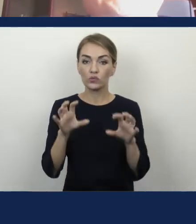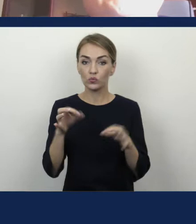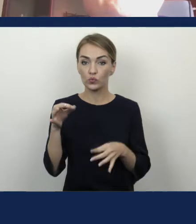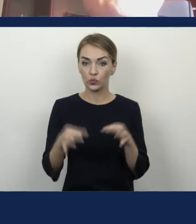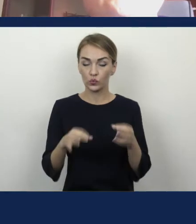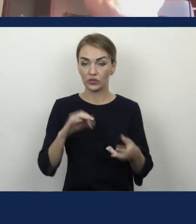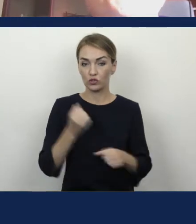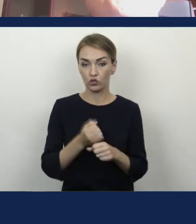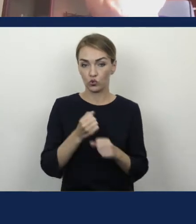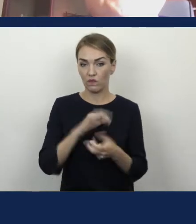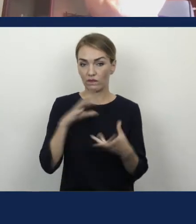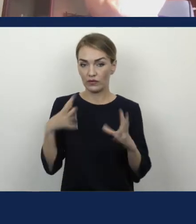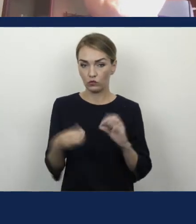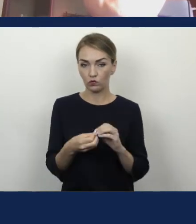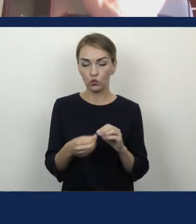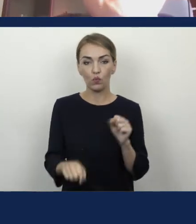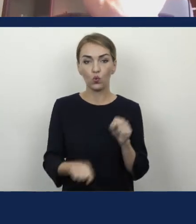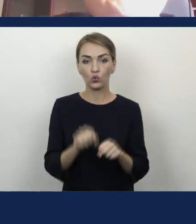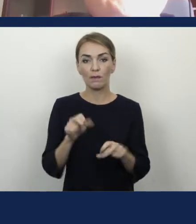violated the Constitution.